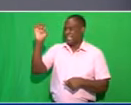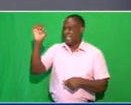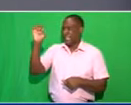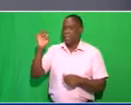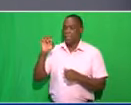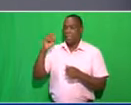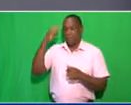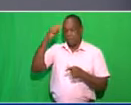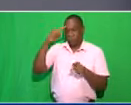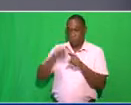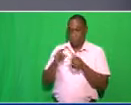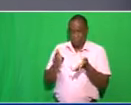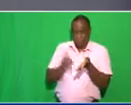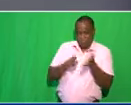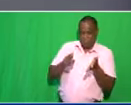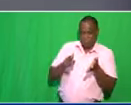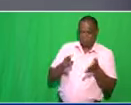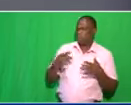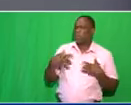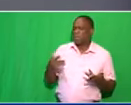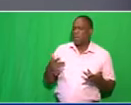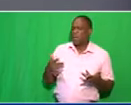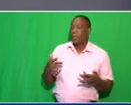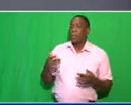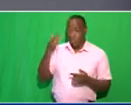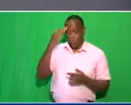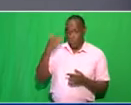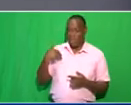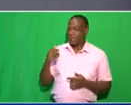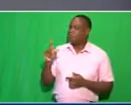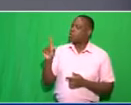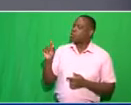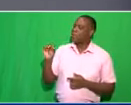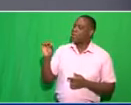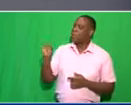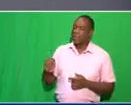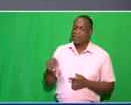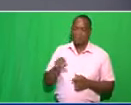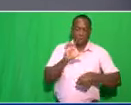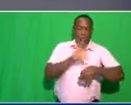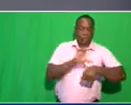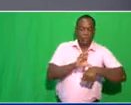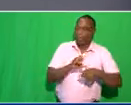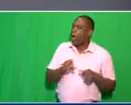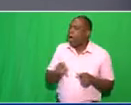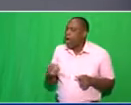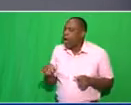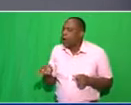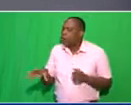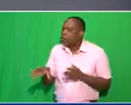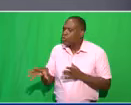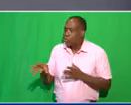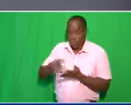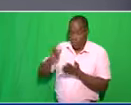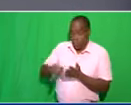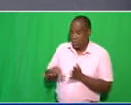20% selection. Engage in discussions with the denominational